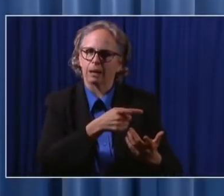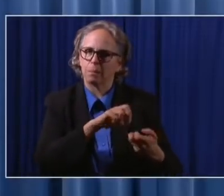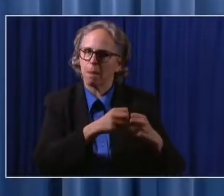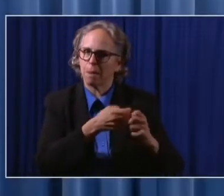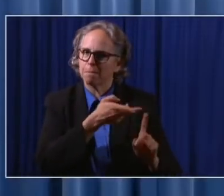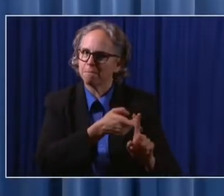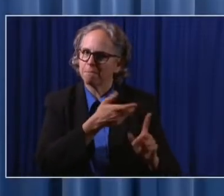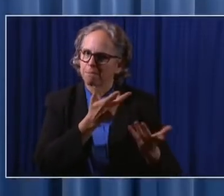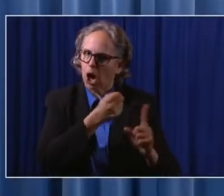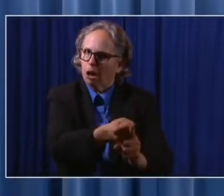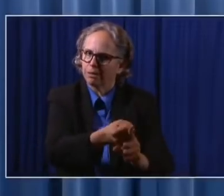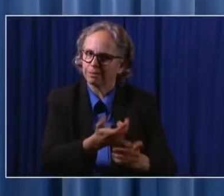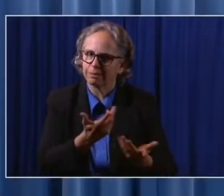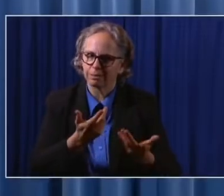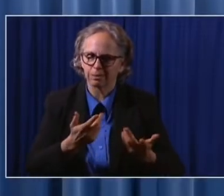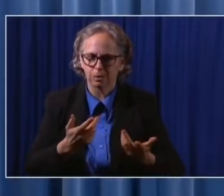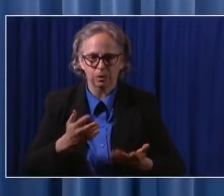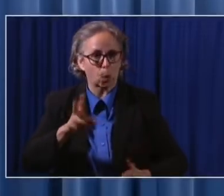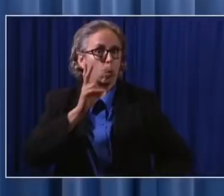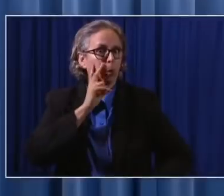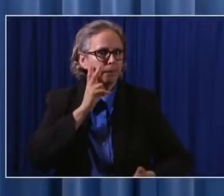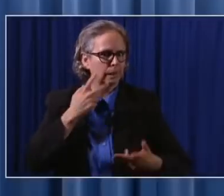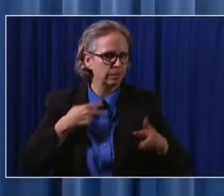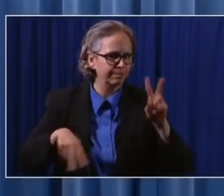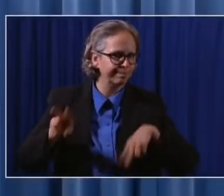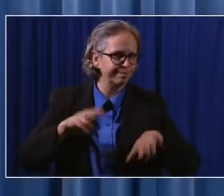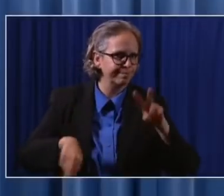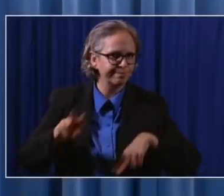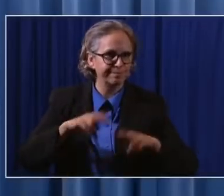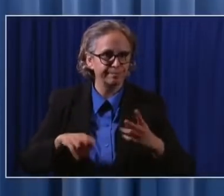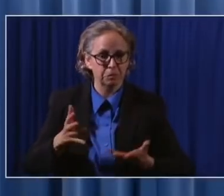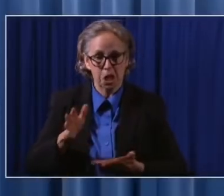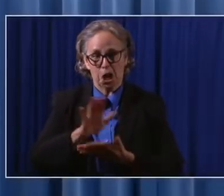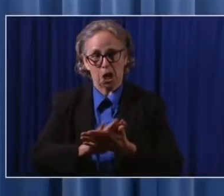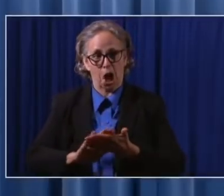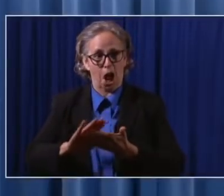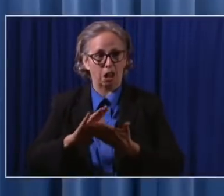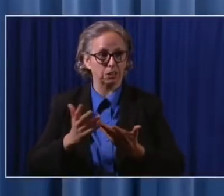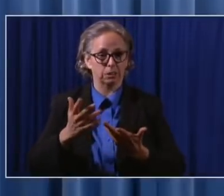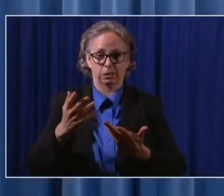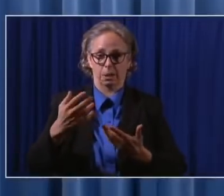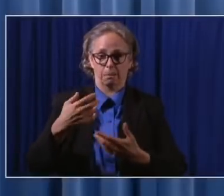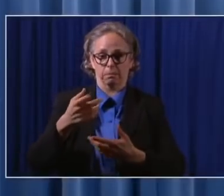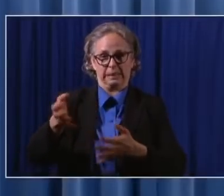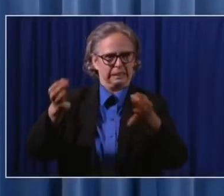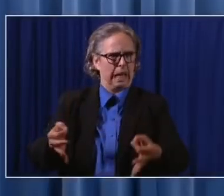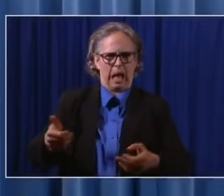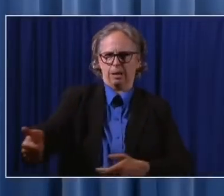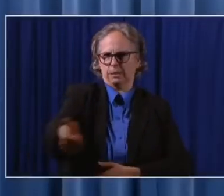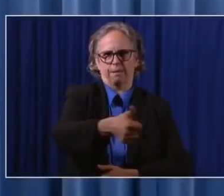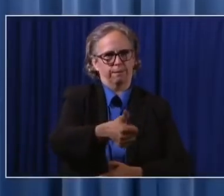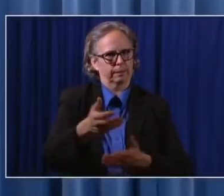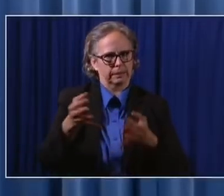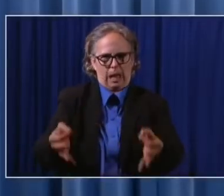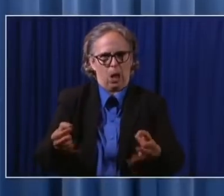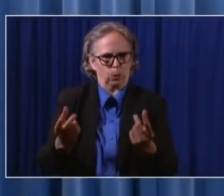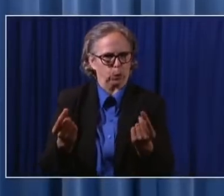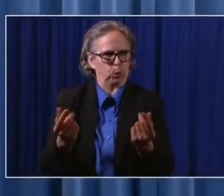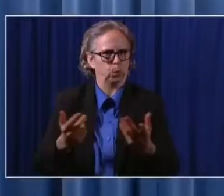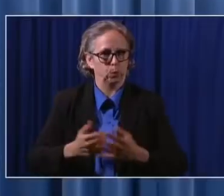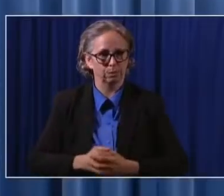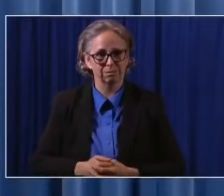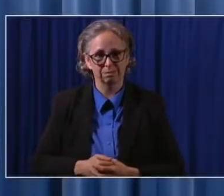We're going to have to see how this works out, and colleges are going to make their own decisions. They're going to look at this. I've been impressed with